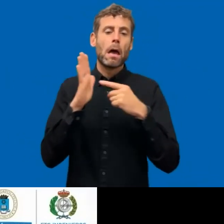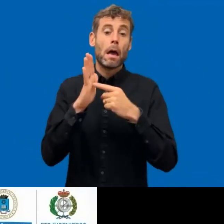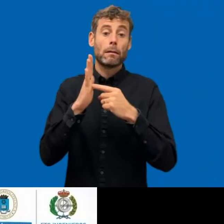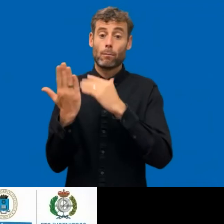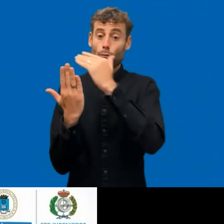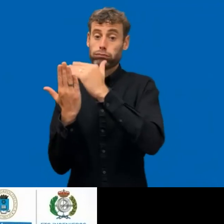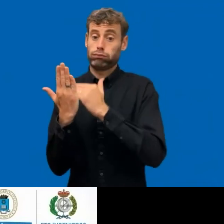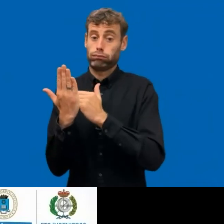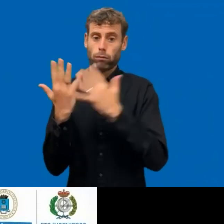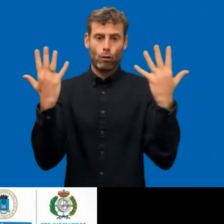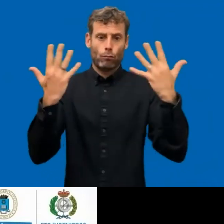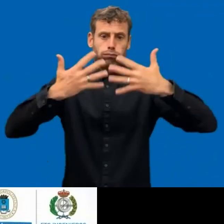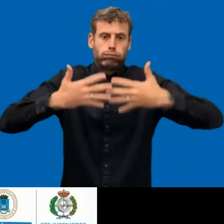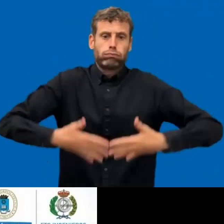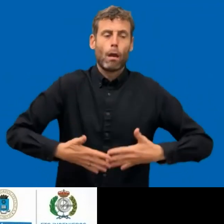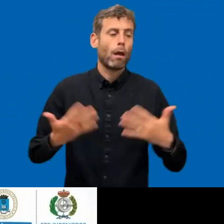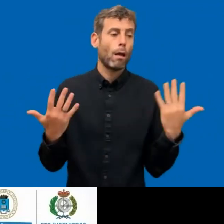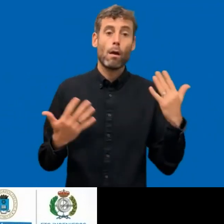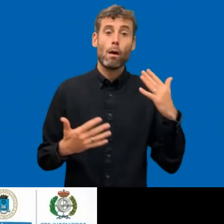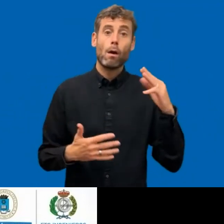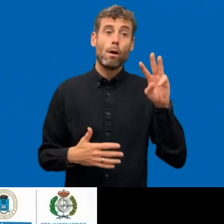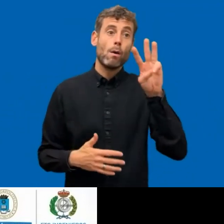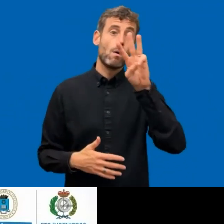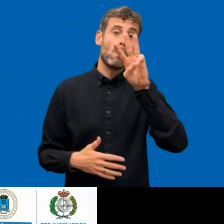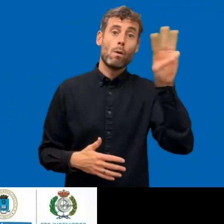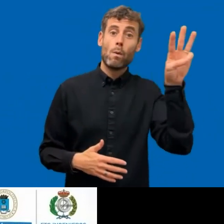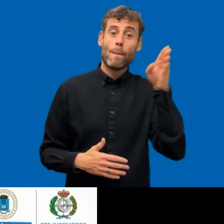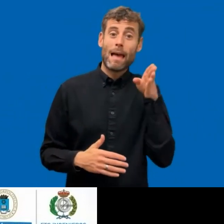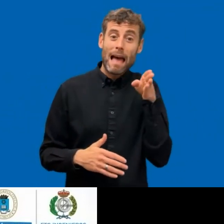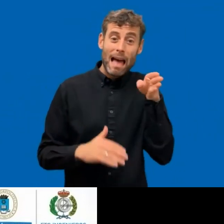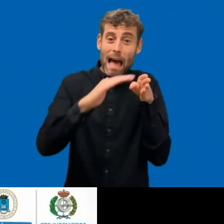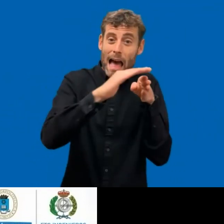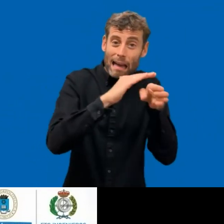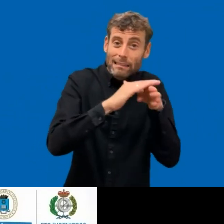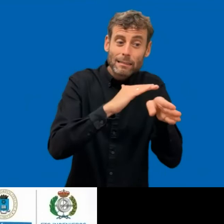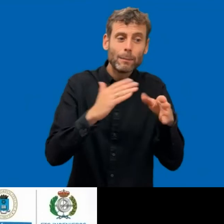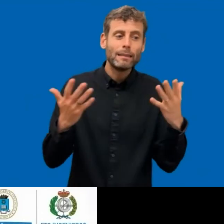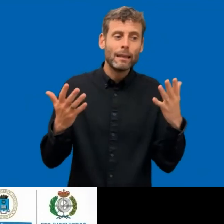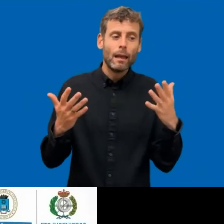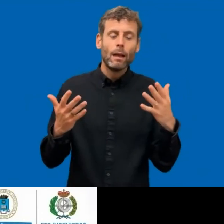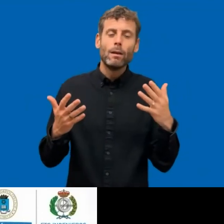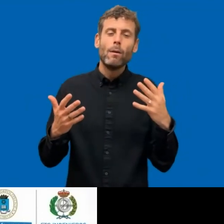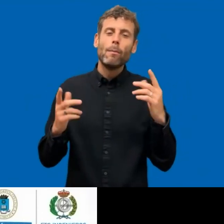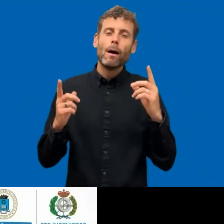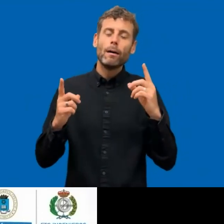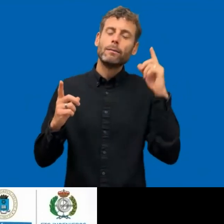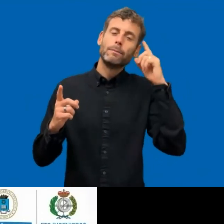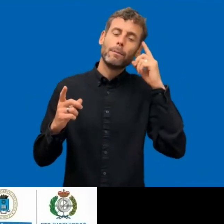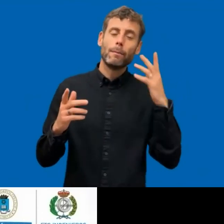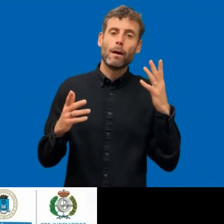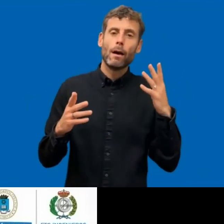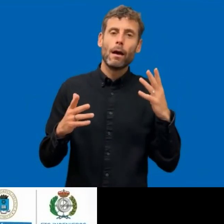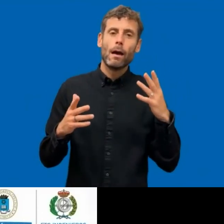Policymakers wishing that everyone follows it are probably responsible for making sure that people know what to do. It's not the